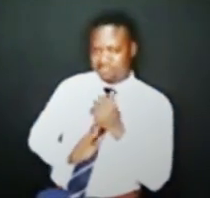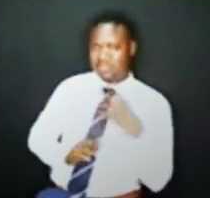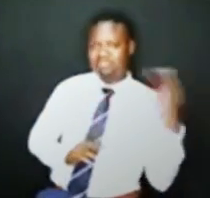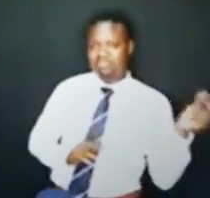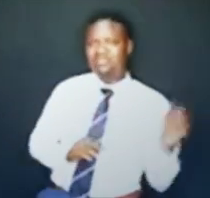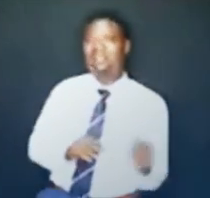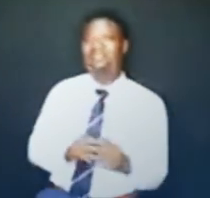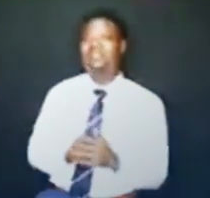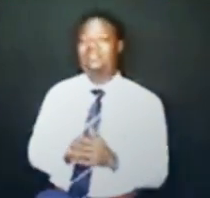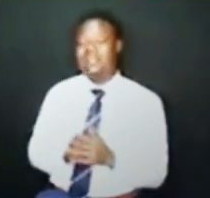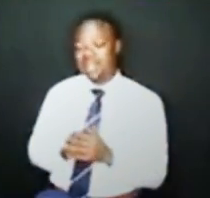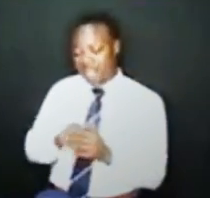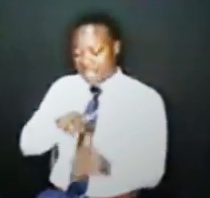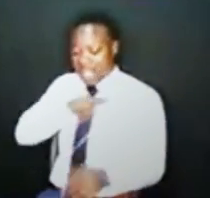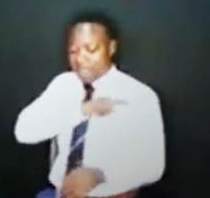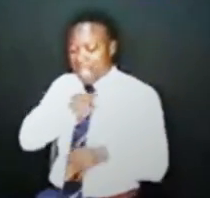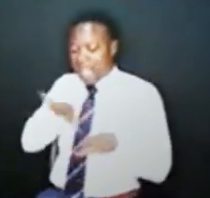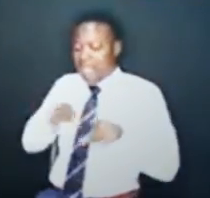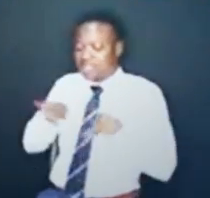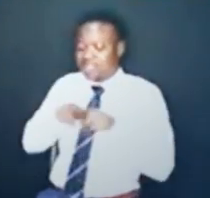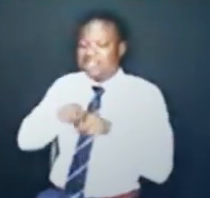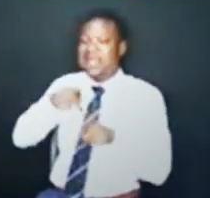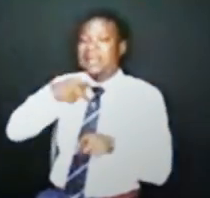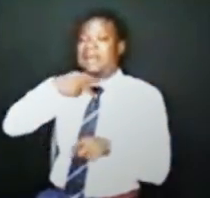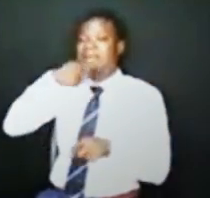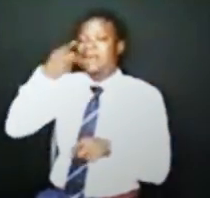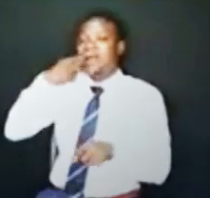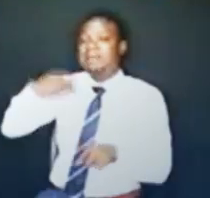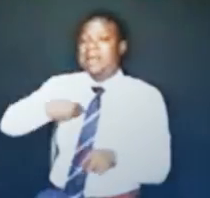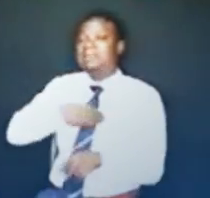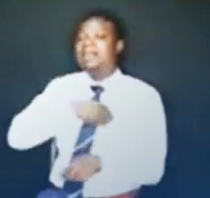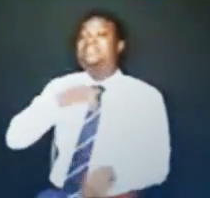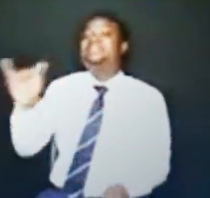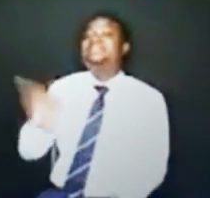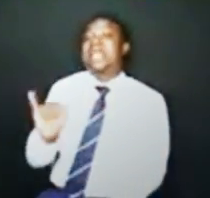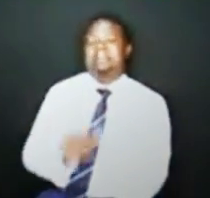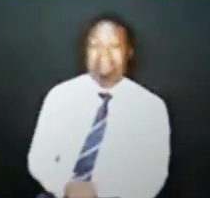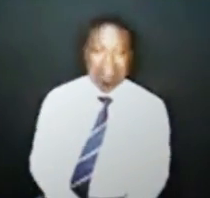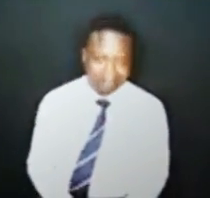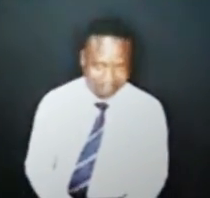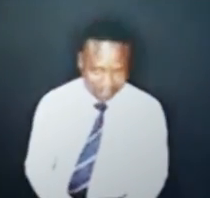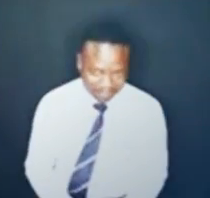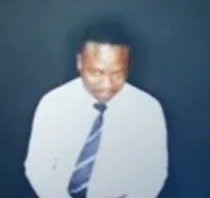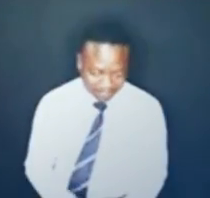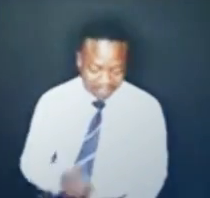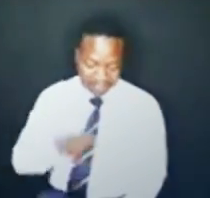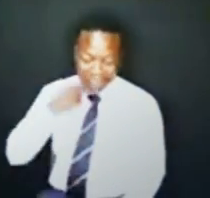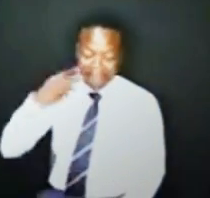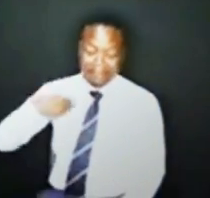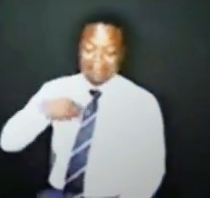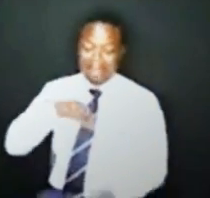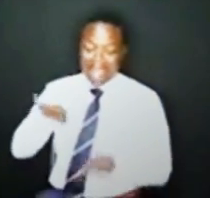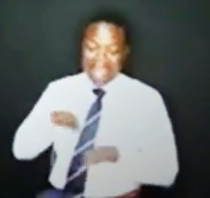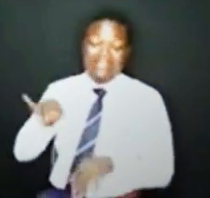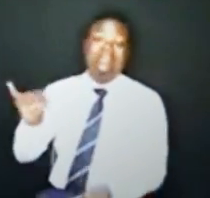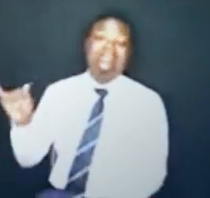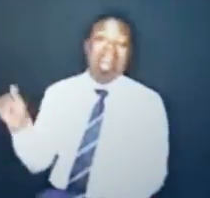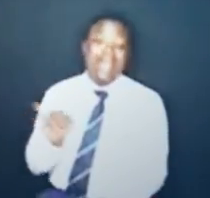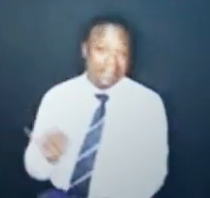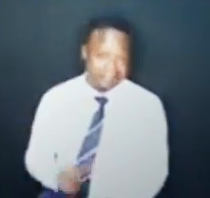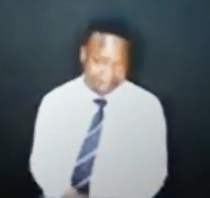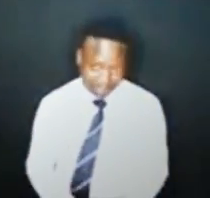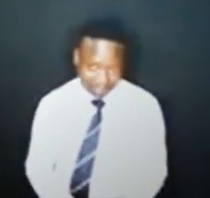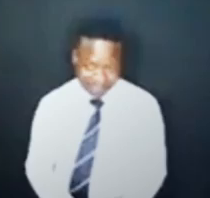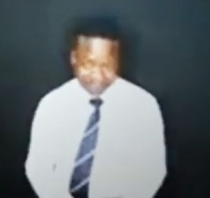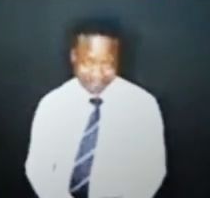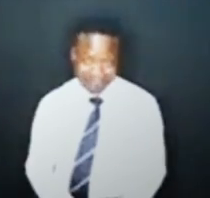member. Now, Haman, see ne hoso na osi mo kore na osi ne hoso akuni fi no na nunche